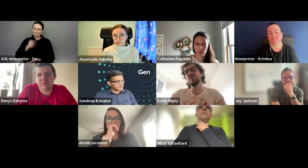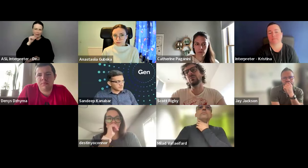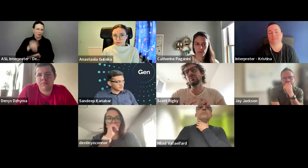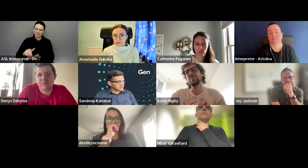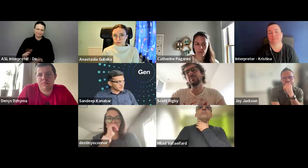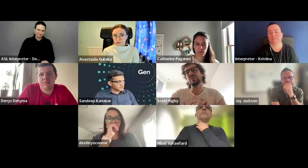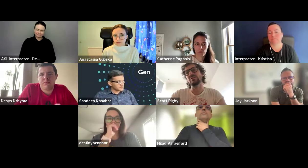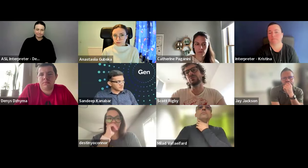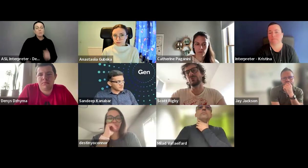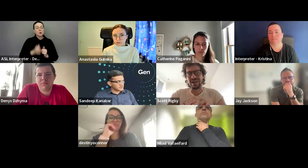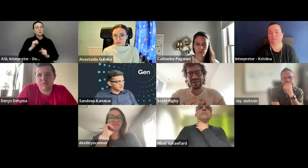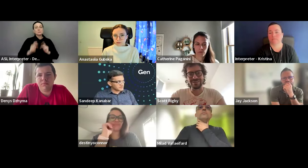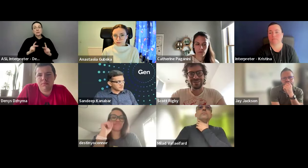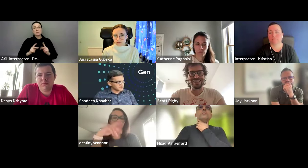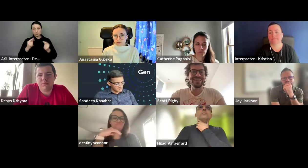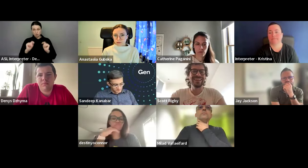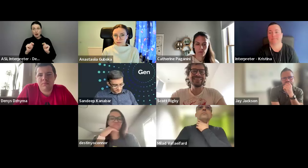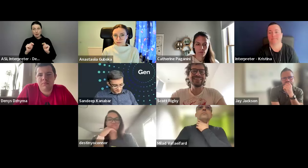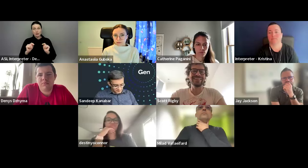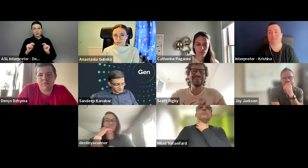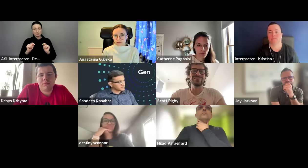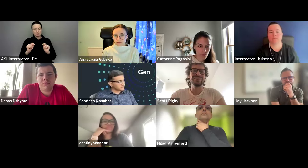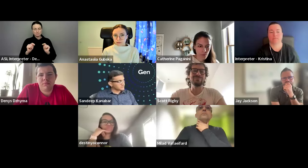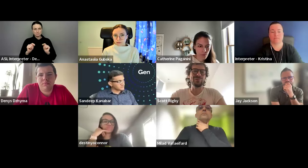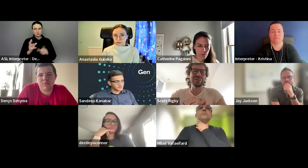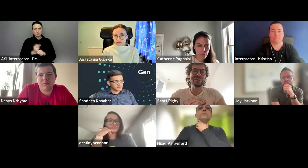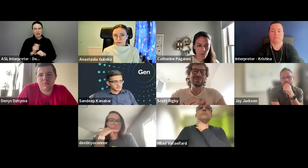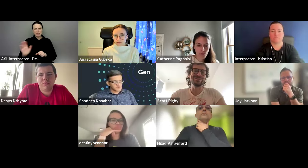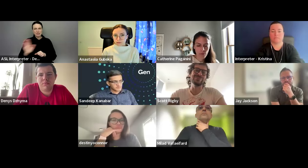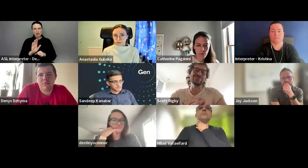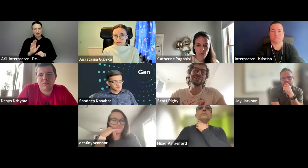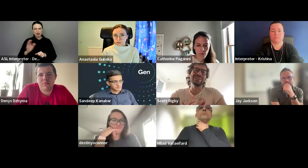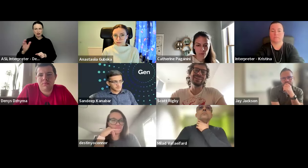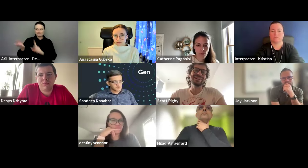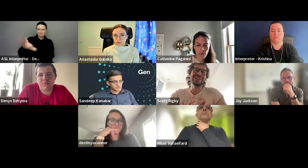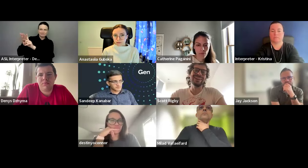Mostly people try to get their employer to